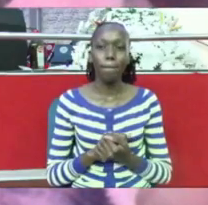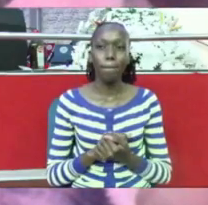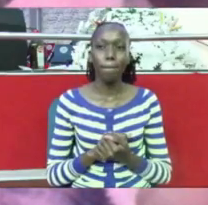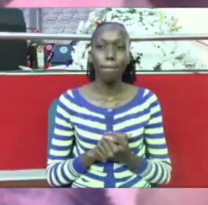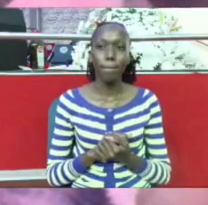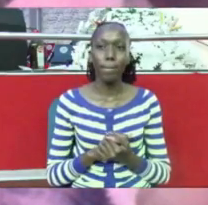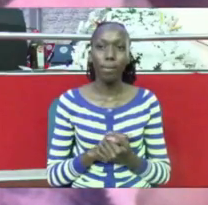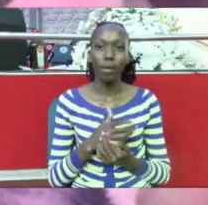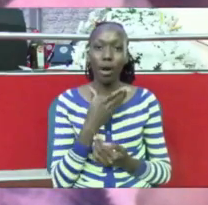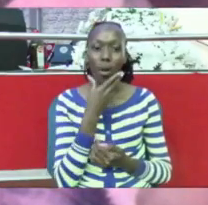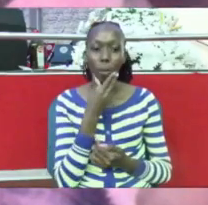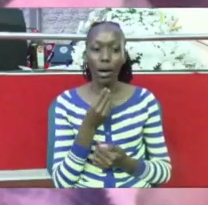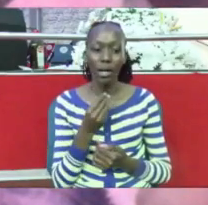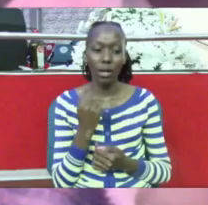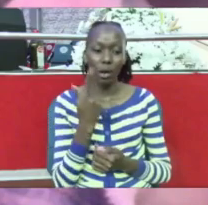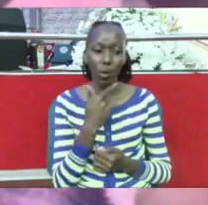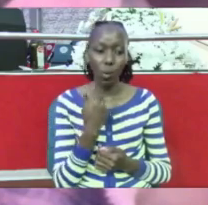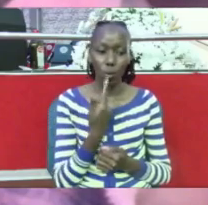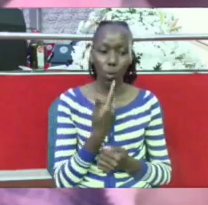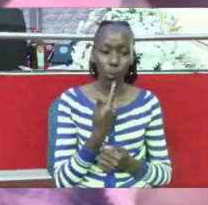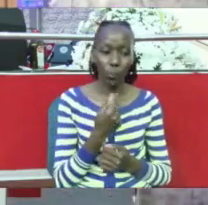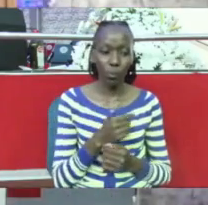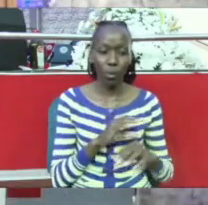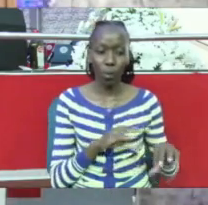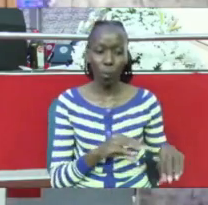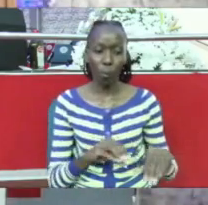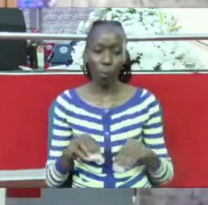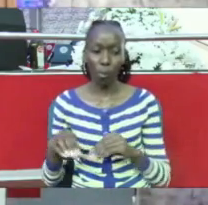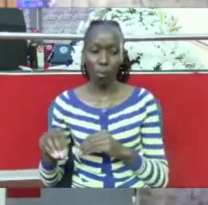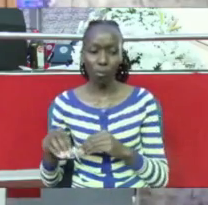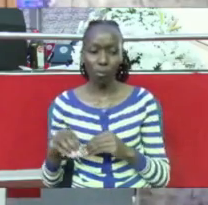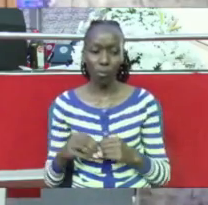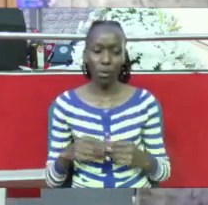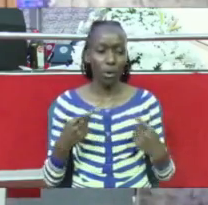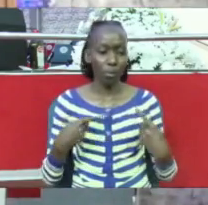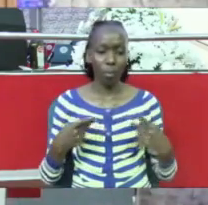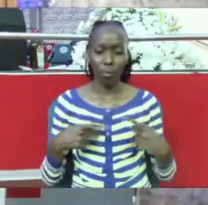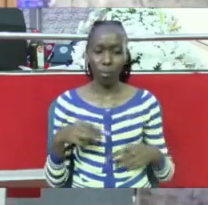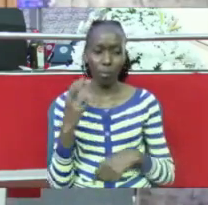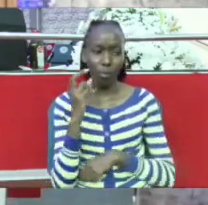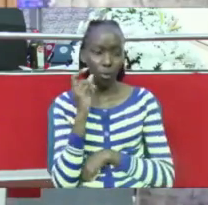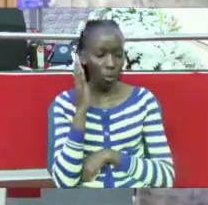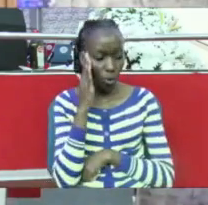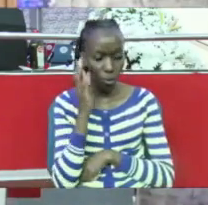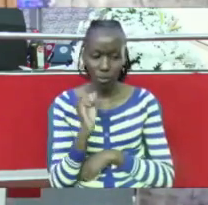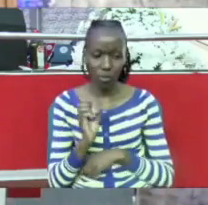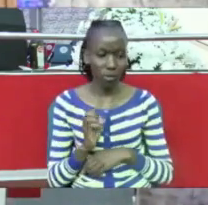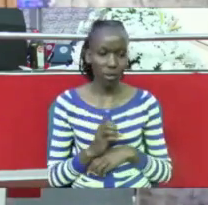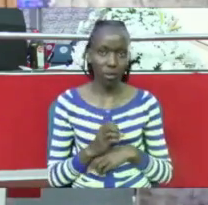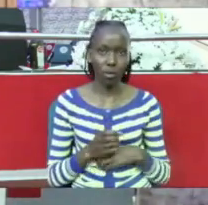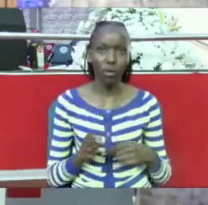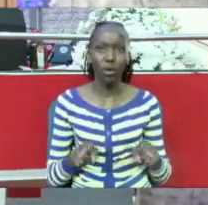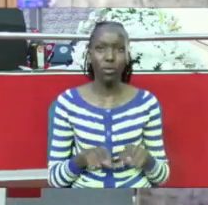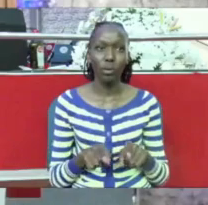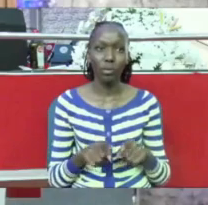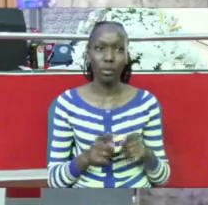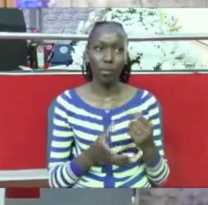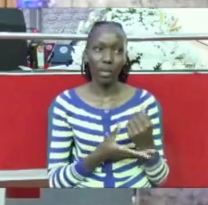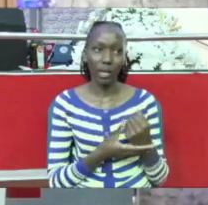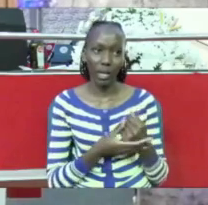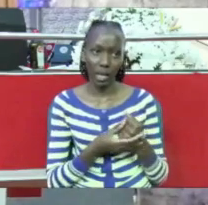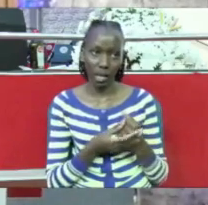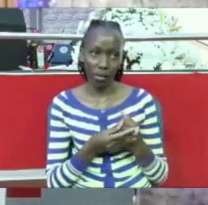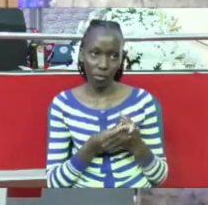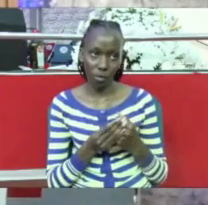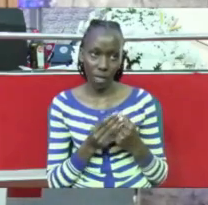creeping without being noticed. Ni jamaa angaweza kutembea bila kutambulika. He was careful. Alikuwa makinifu sana. He